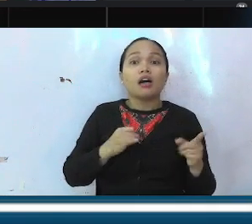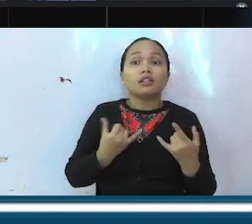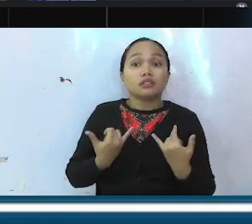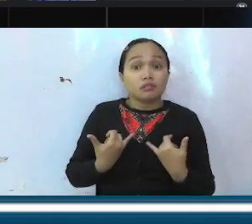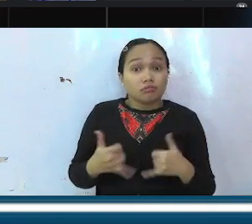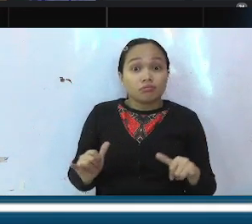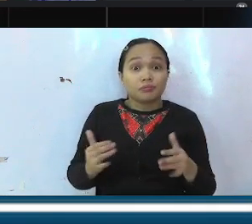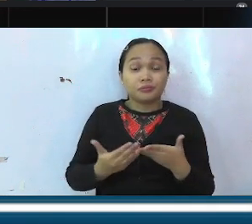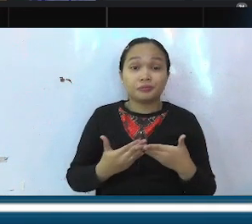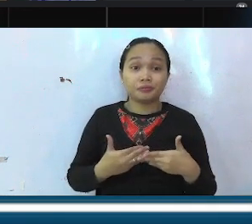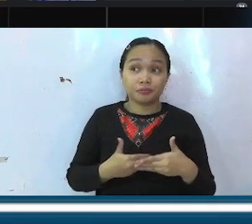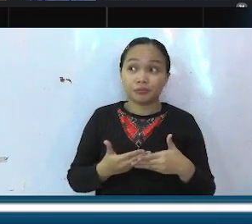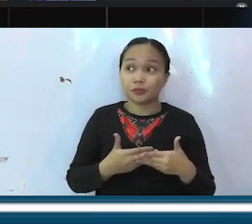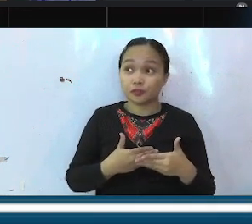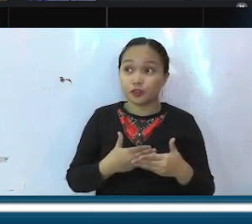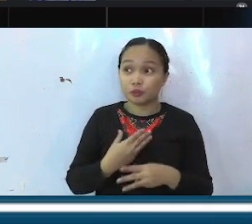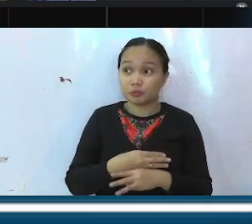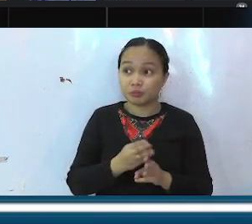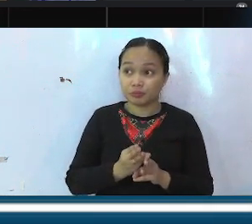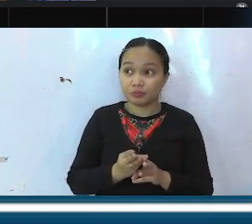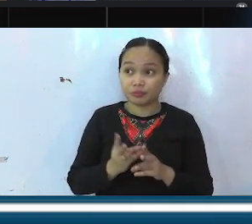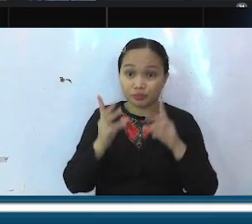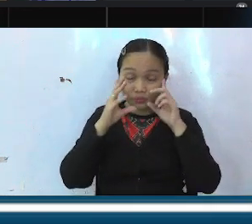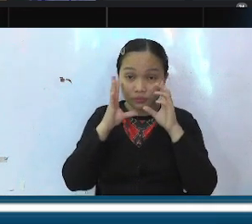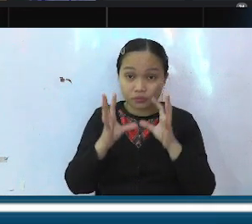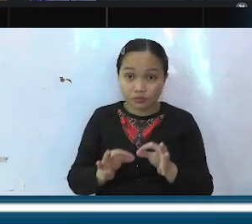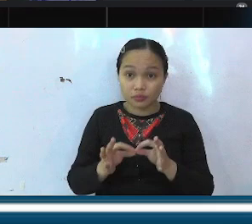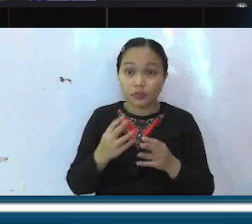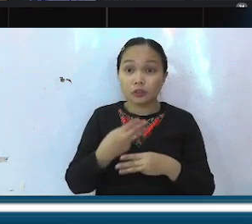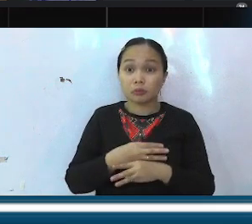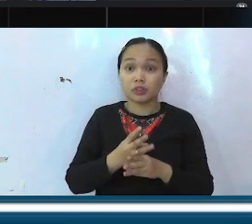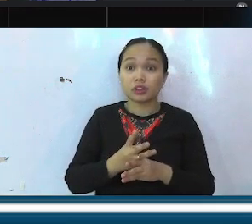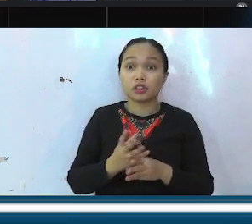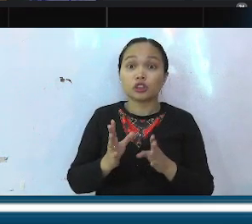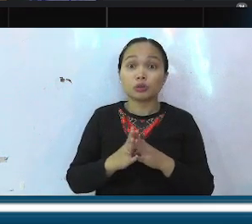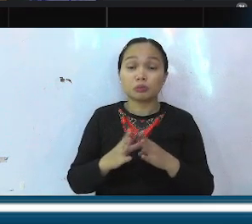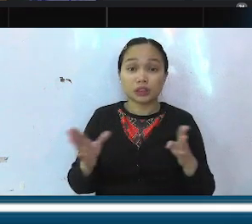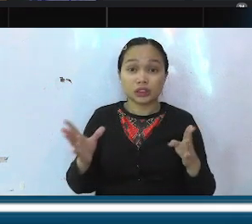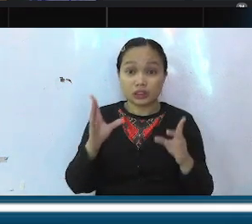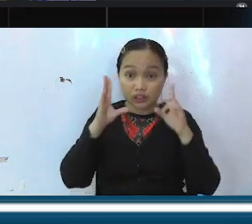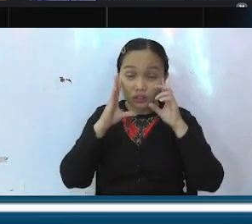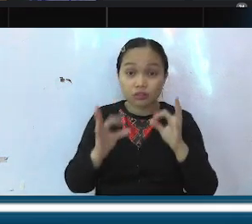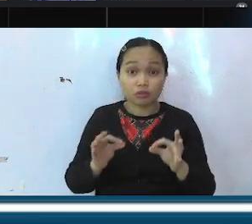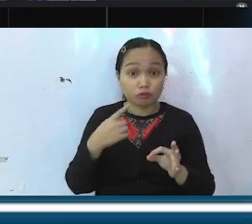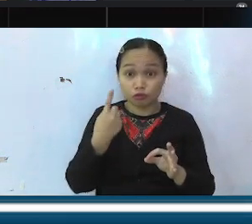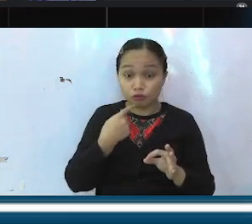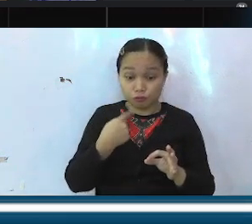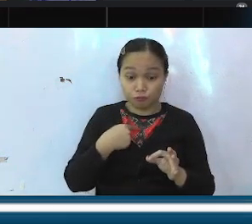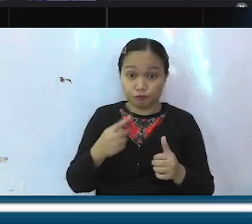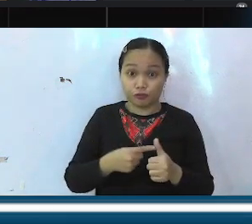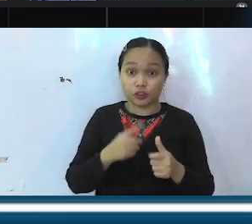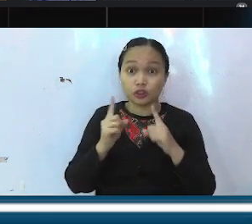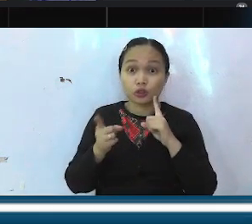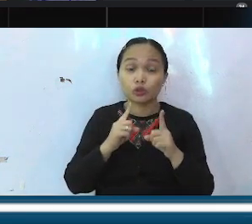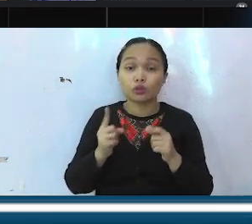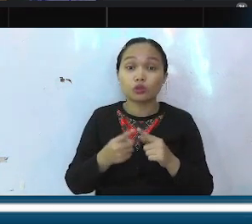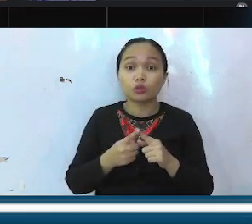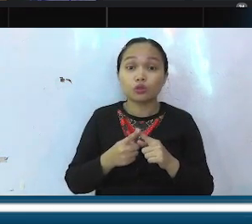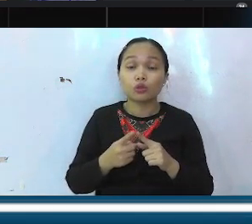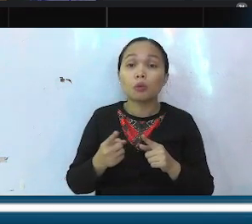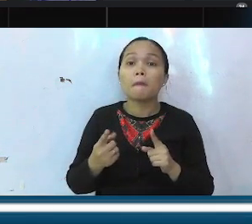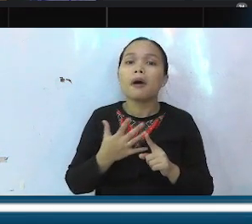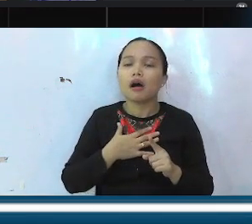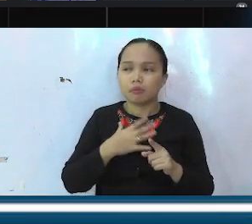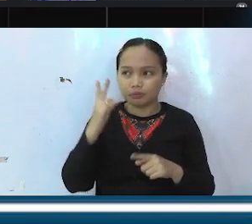I make a decision, before I make a big choice in my life, you know who I go talk to? I go talk to my